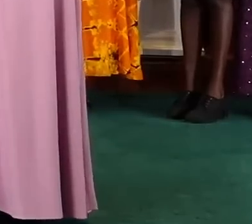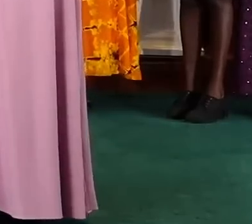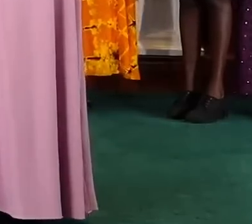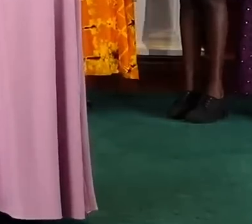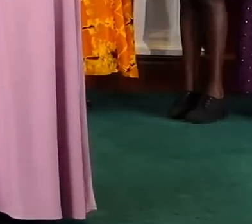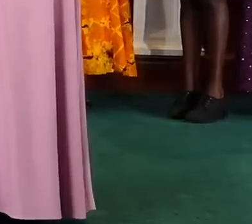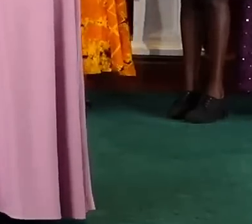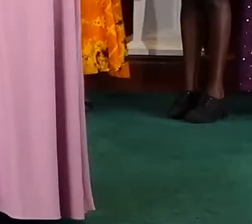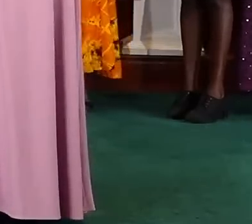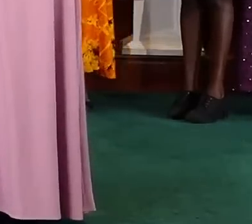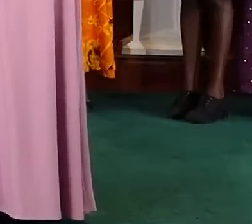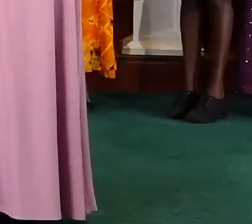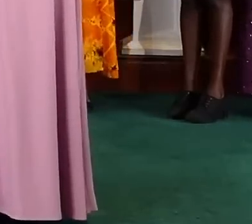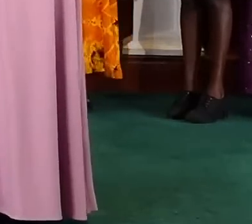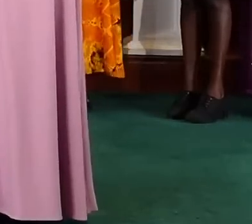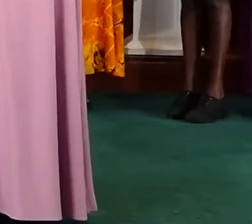away.